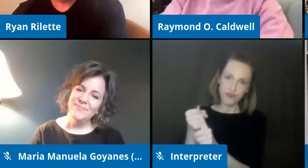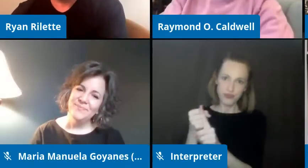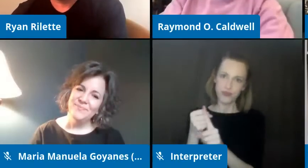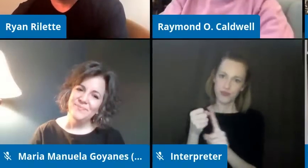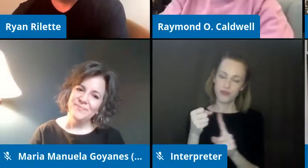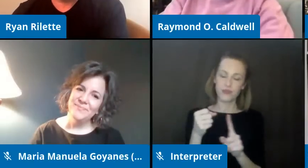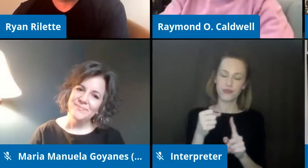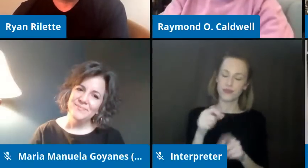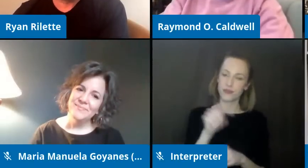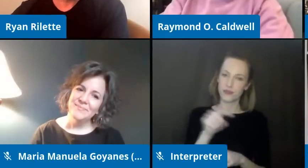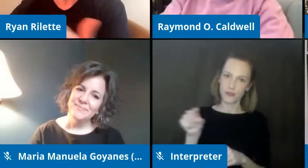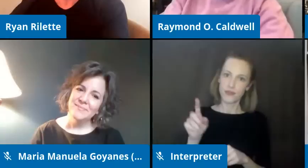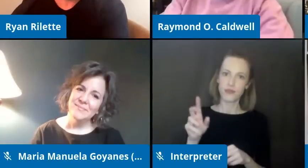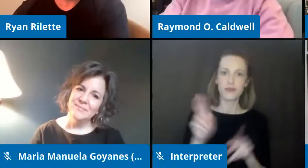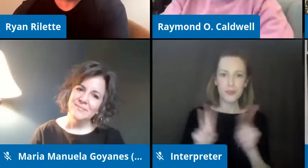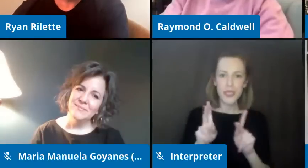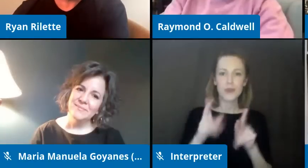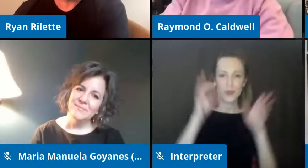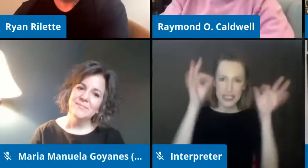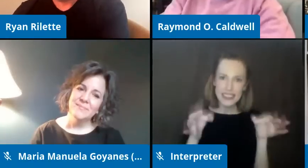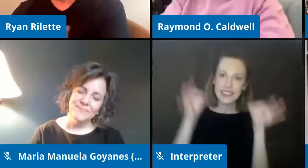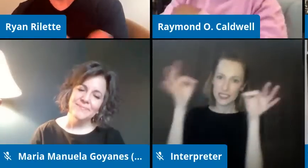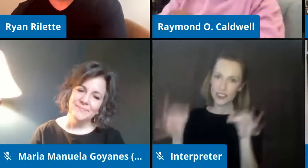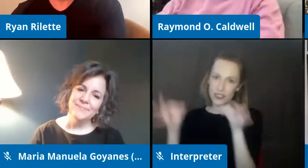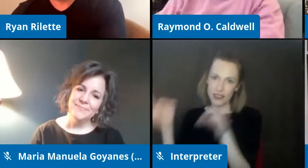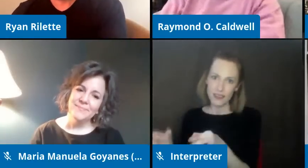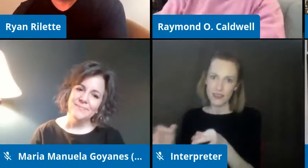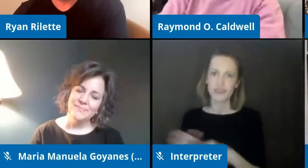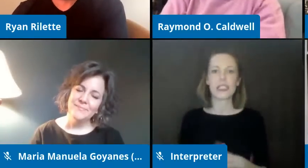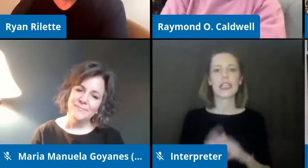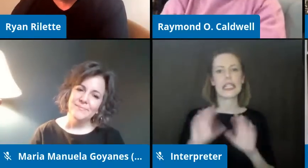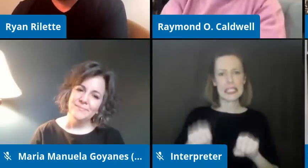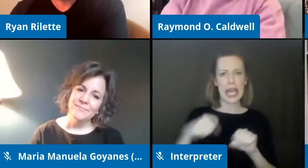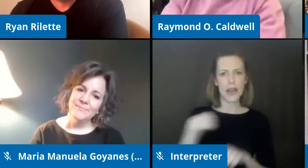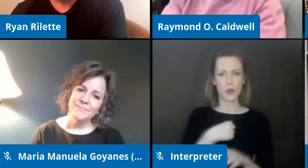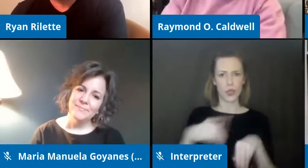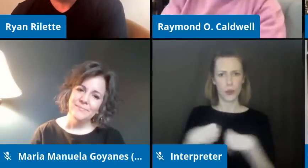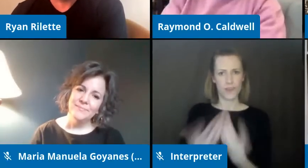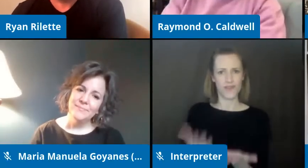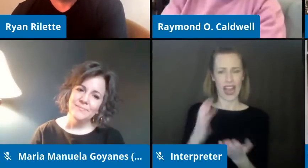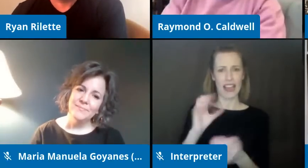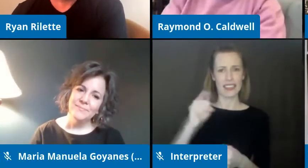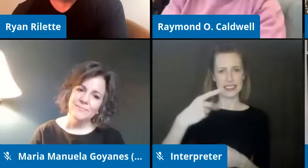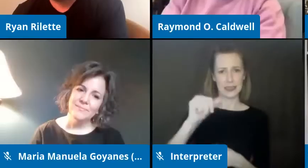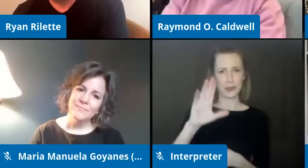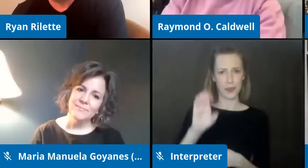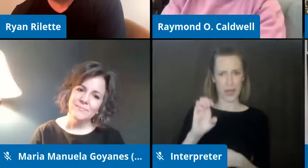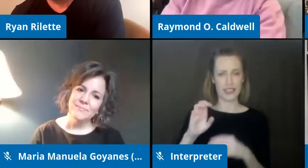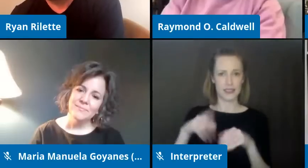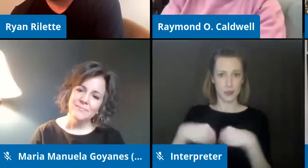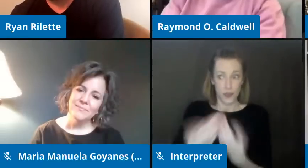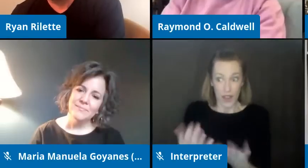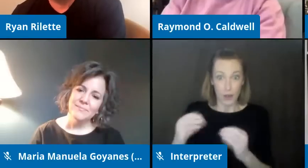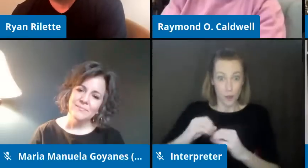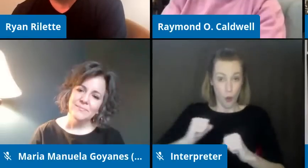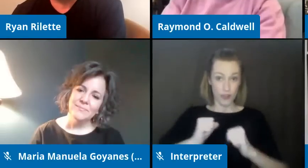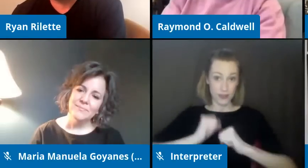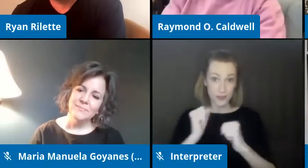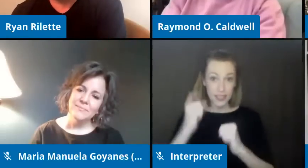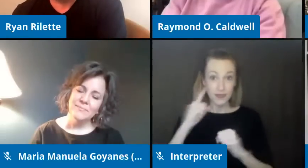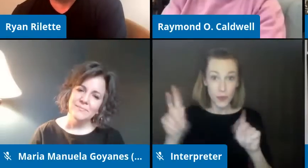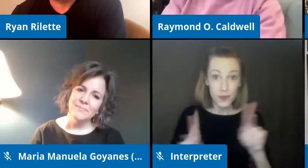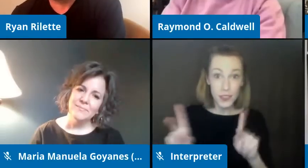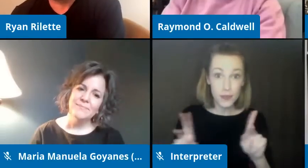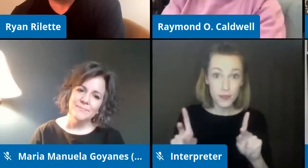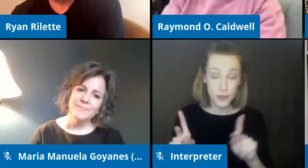provide more space for people? And on top of all of that, what is the price of all of this? Absolutely. All those things